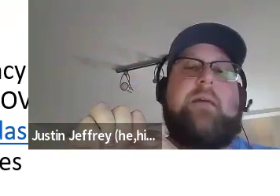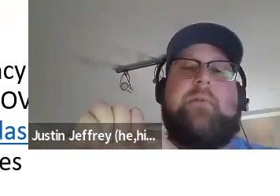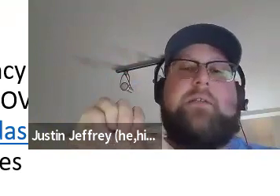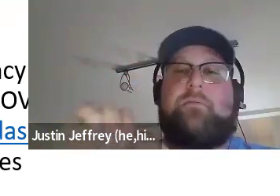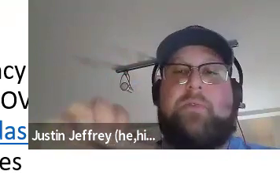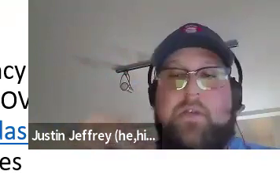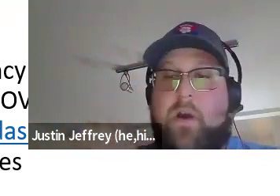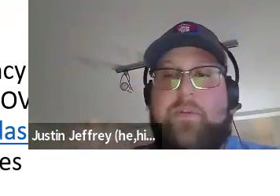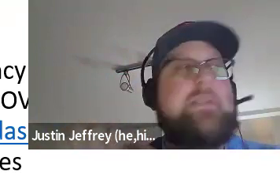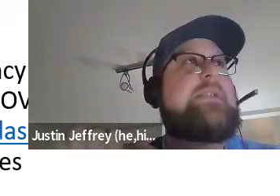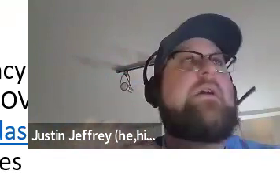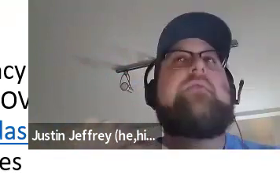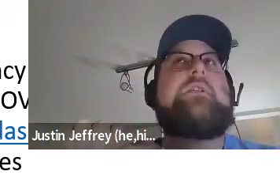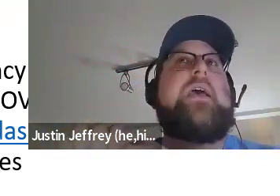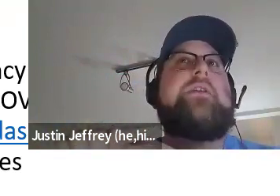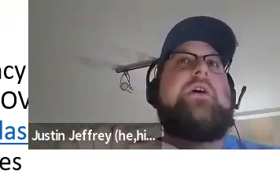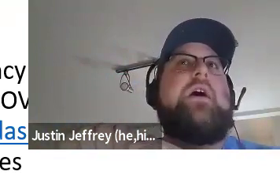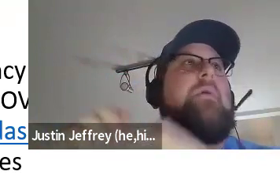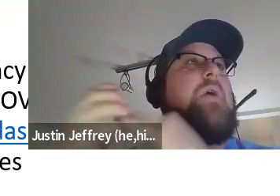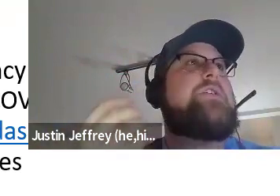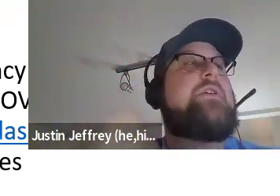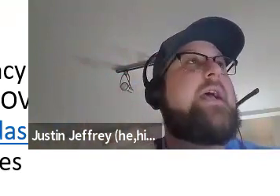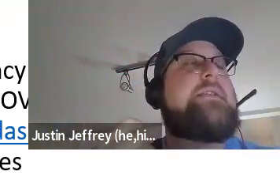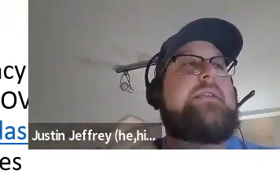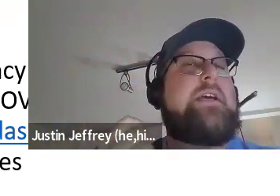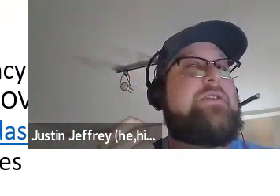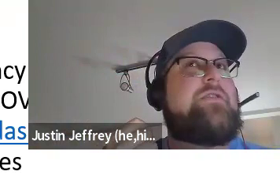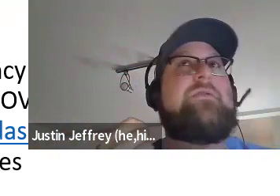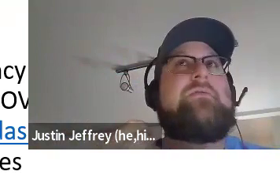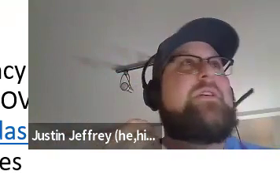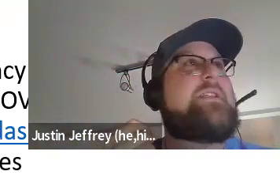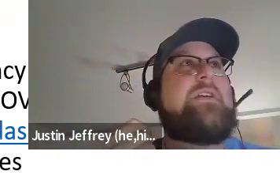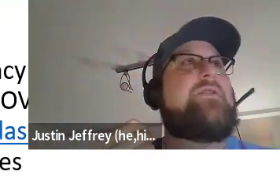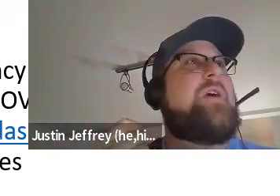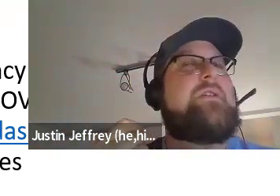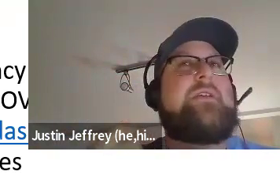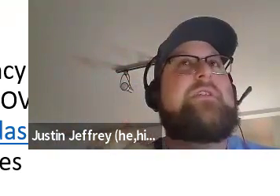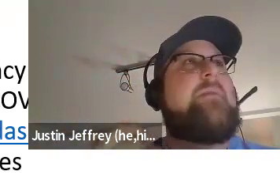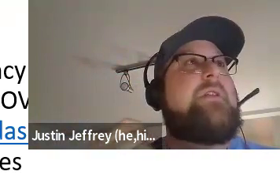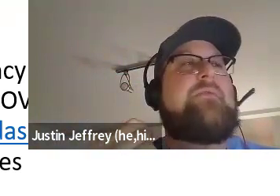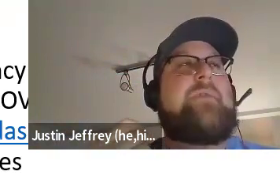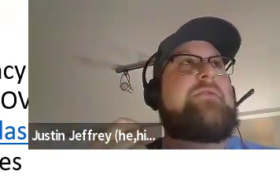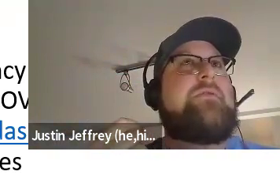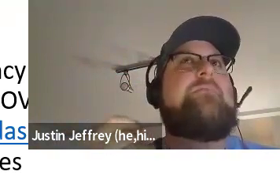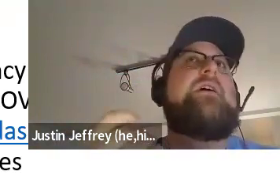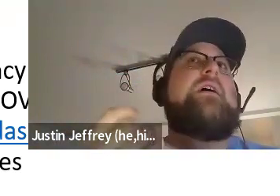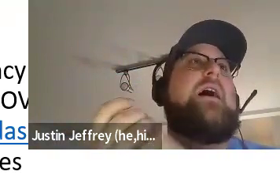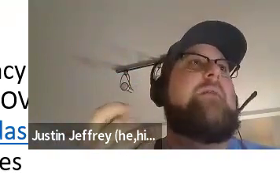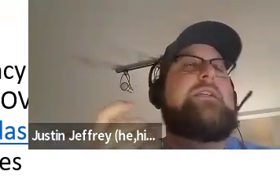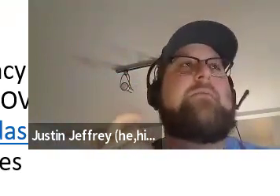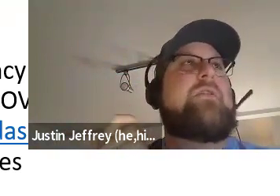hands. I don't know if it's listed on this page, but washing your hands is going to do wonders every time you leave the